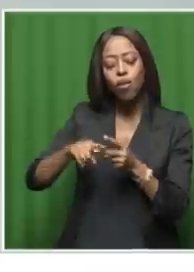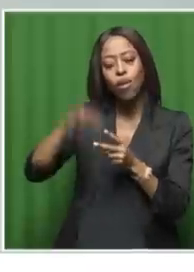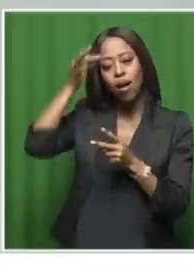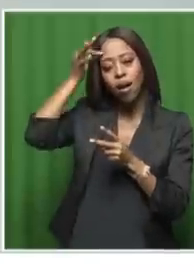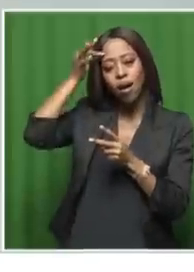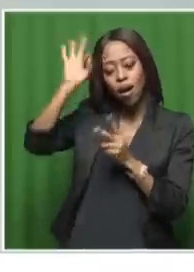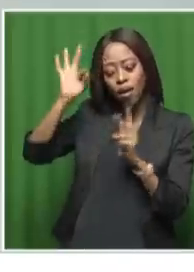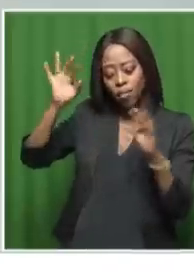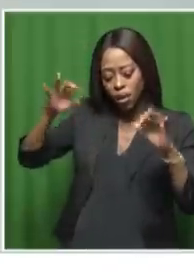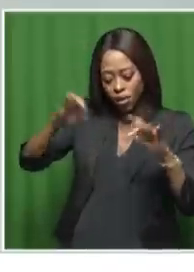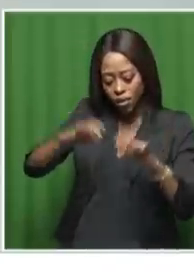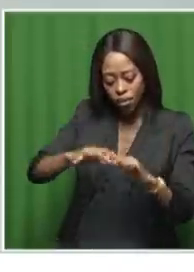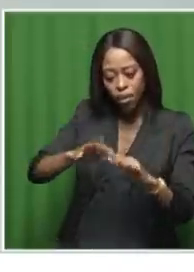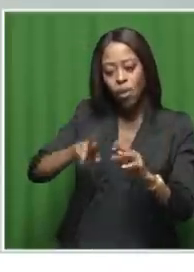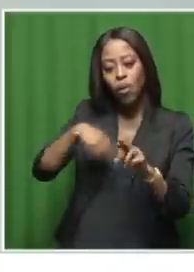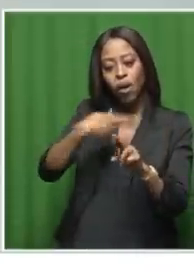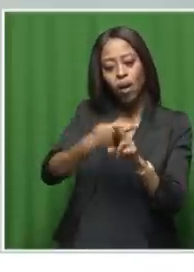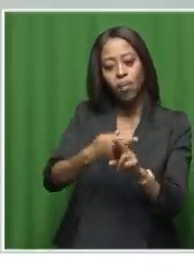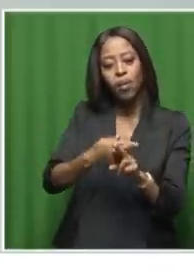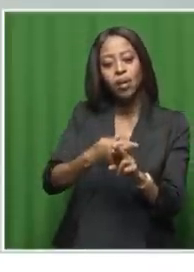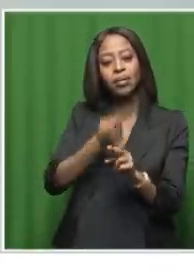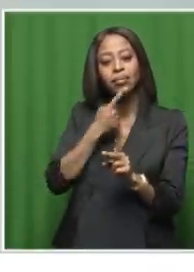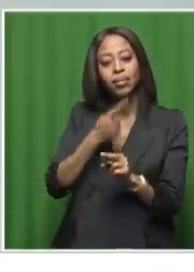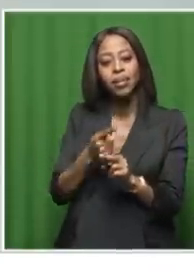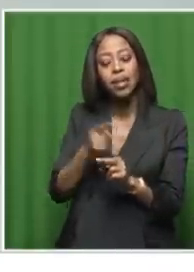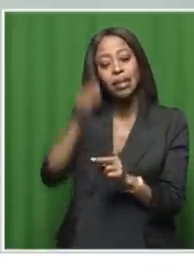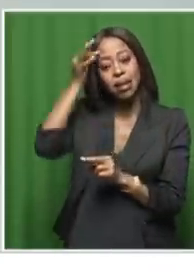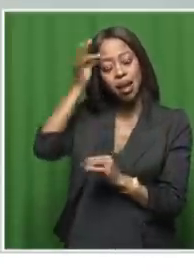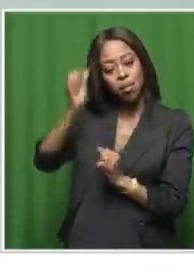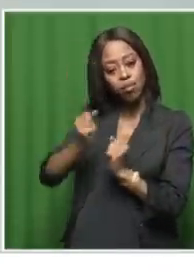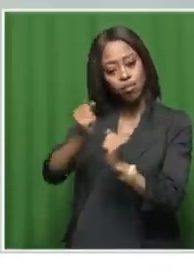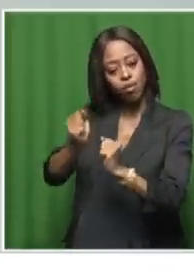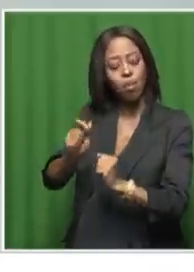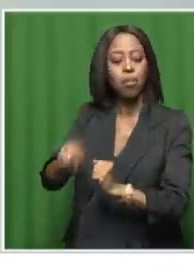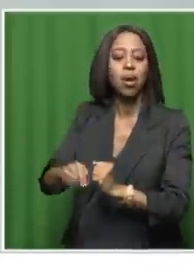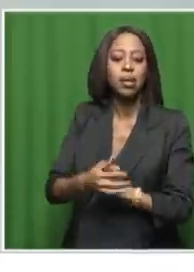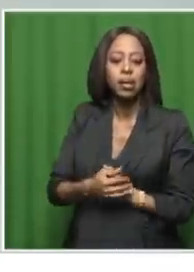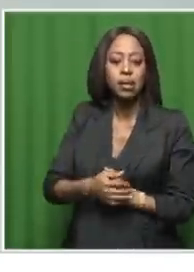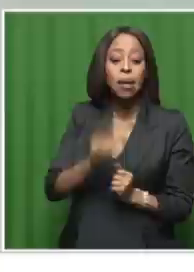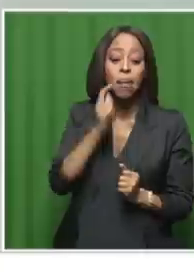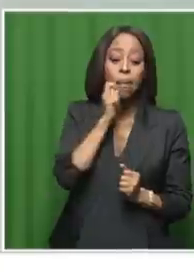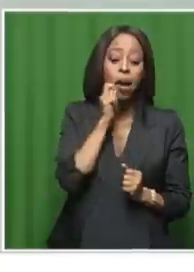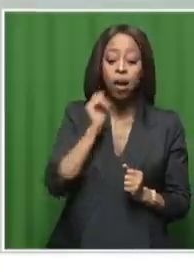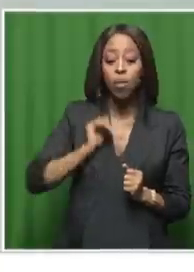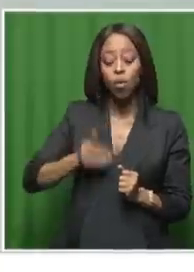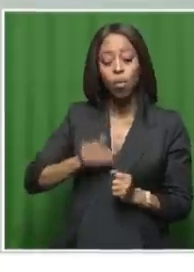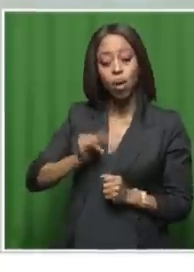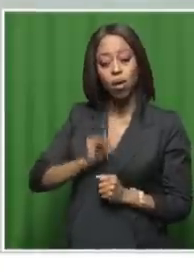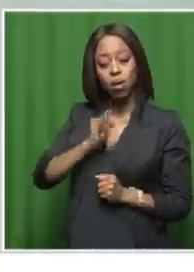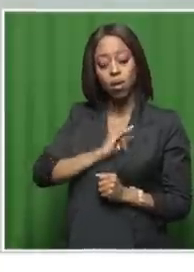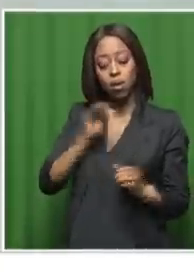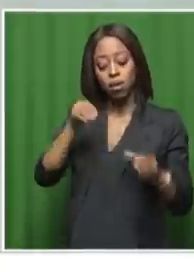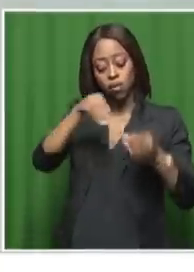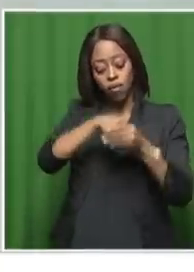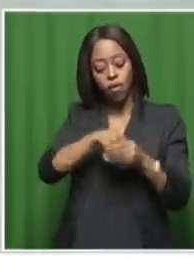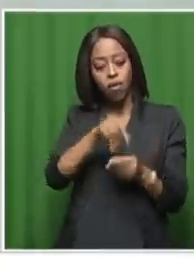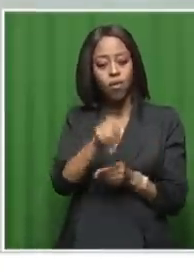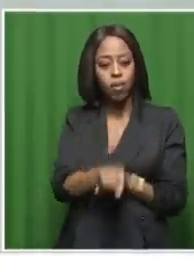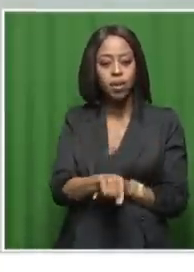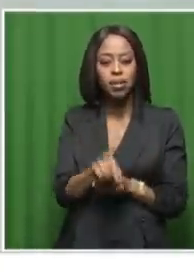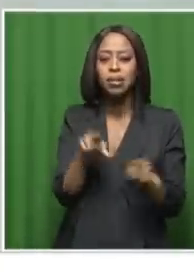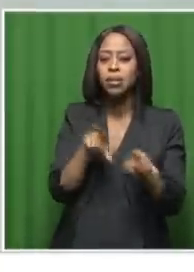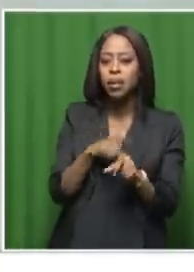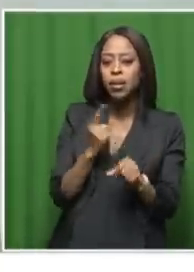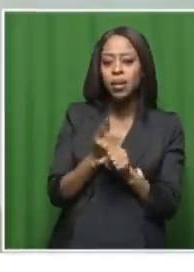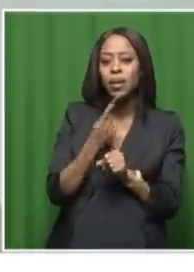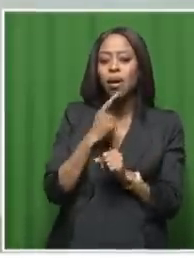we emphasize one thing, building a capable state, which requires men and women of integrity that must understand that ours is